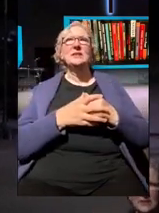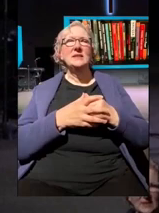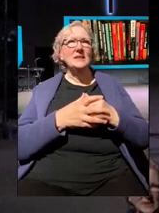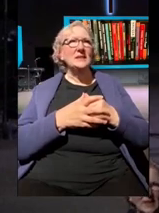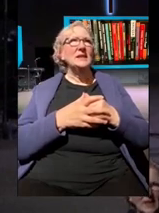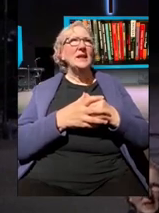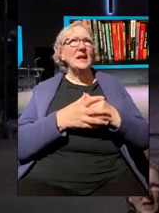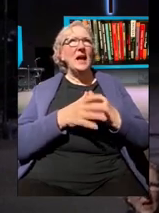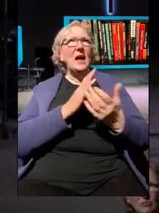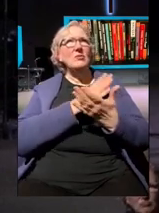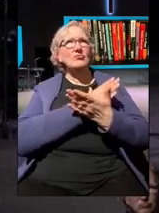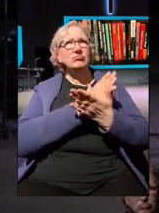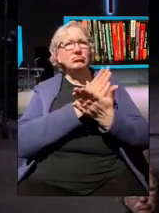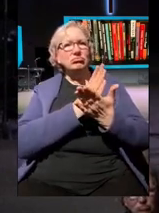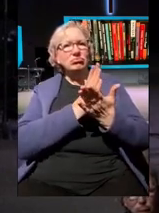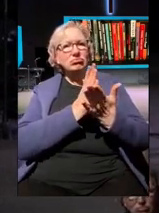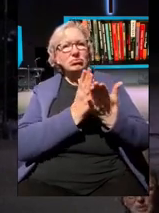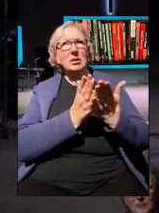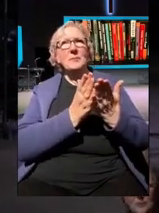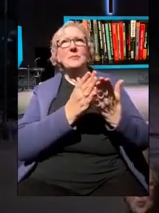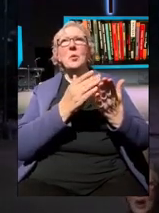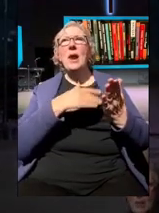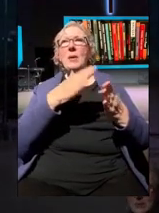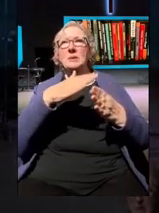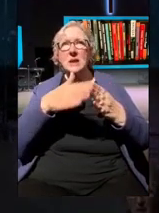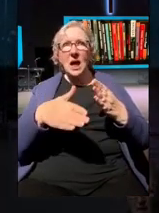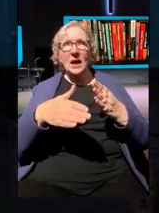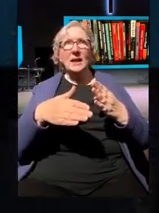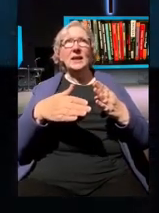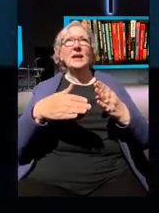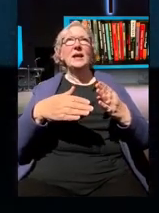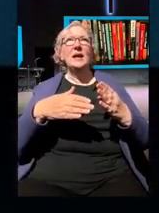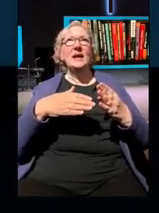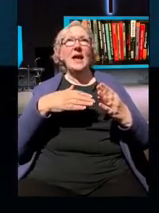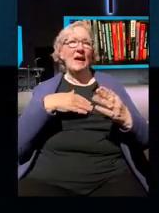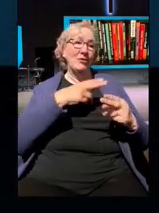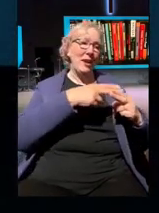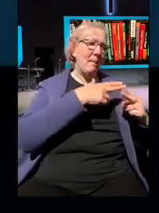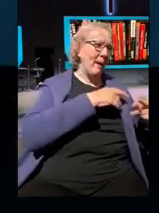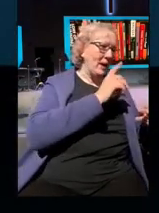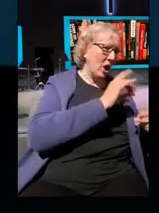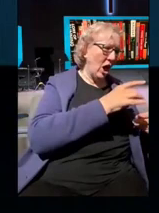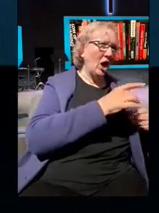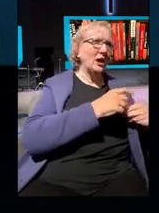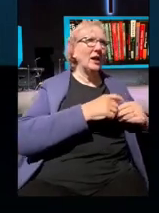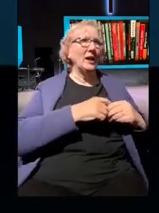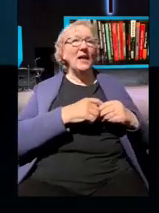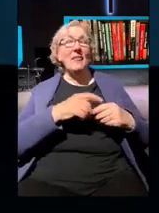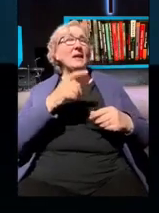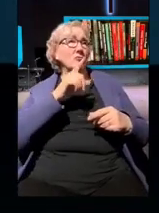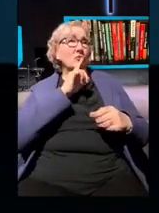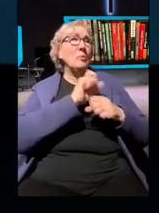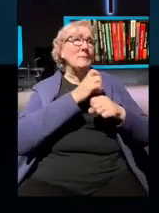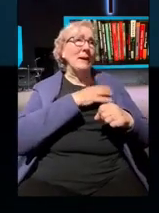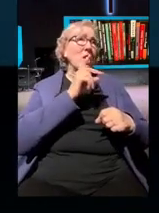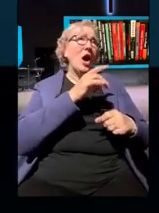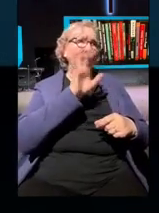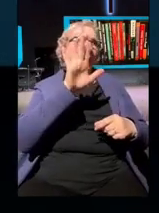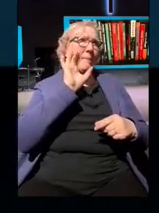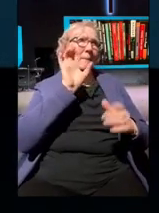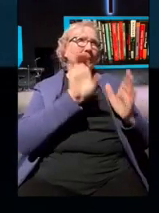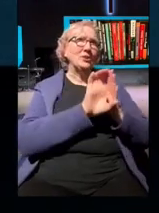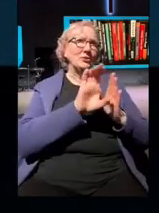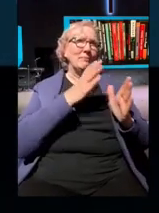and went through all those. And you know, when I was done with that, after naming my dog, and that was a picture of my dog, by the way, but after naming my